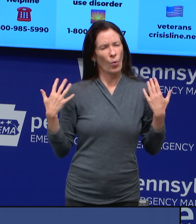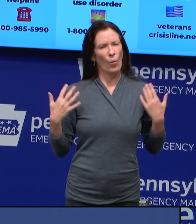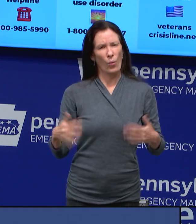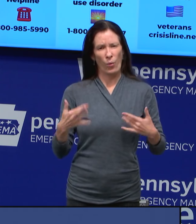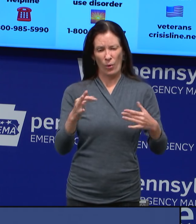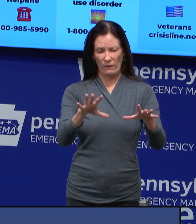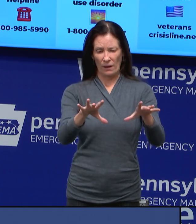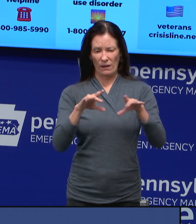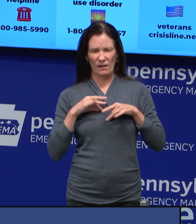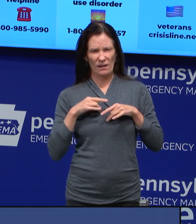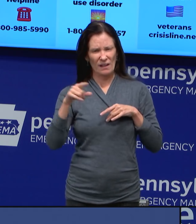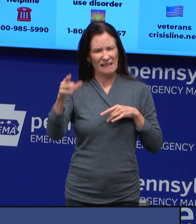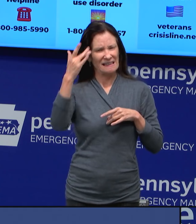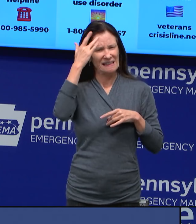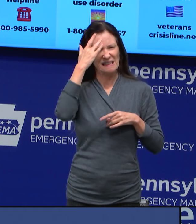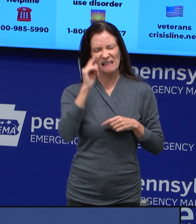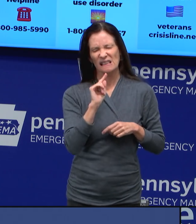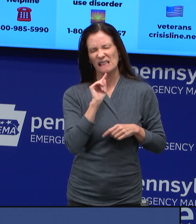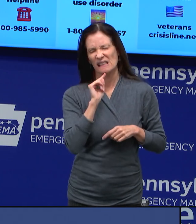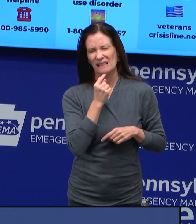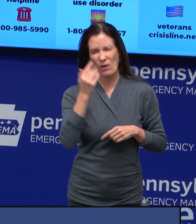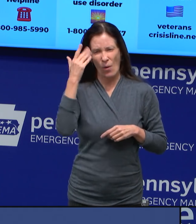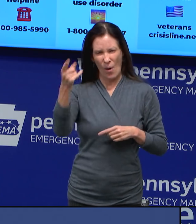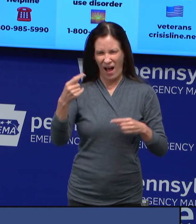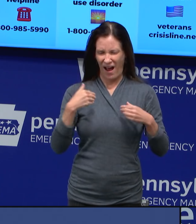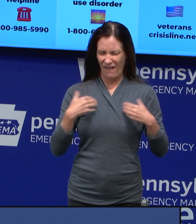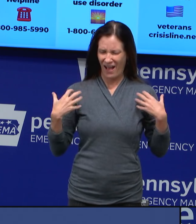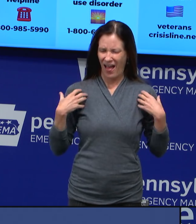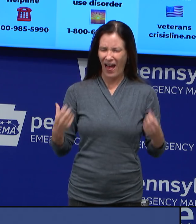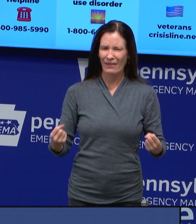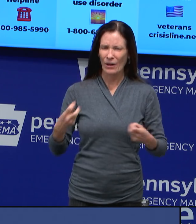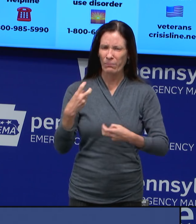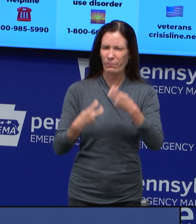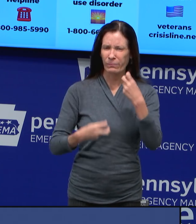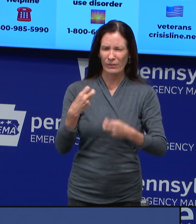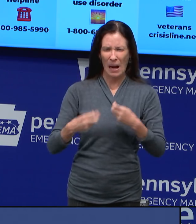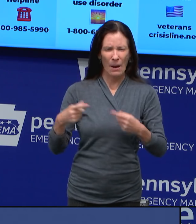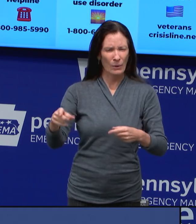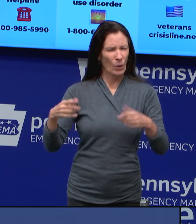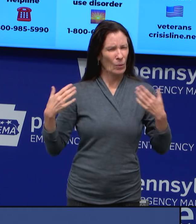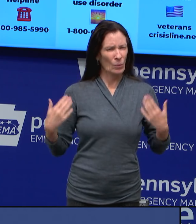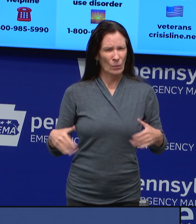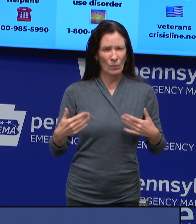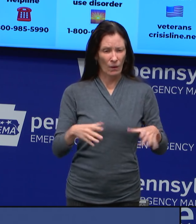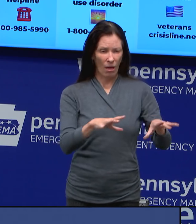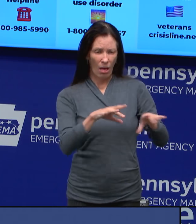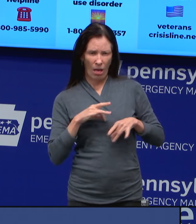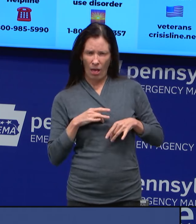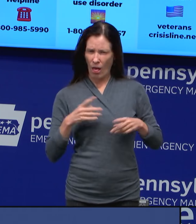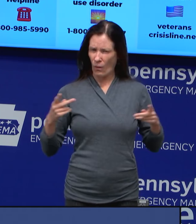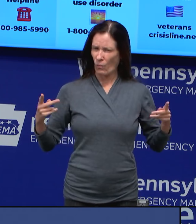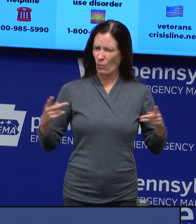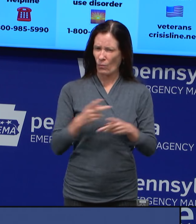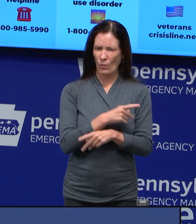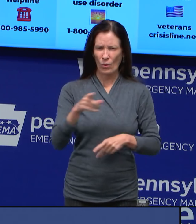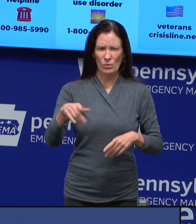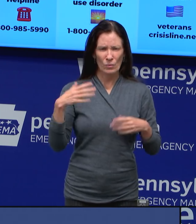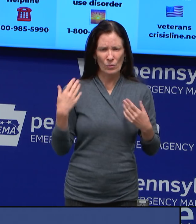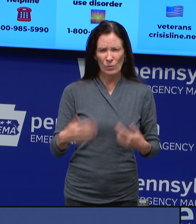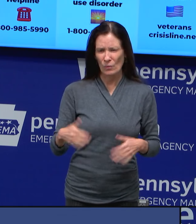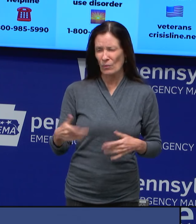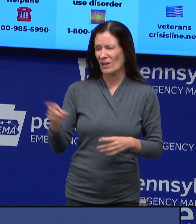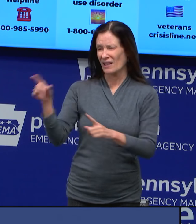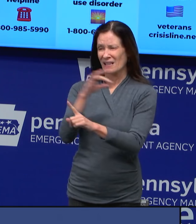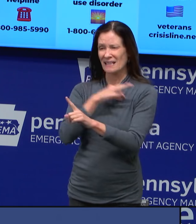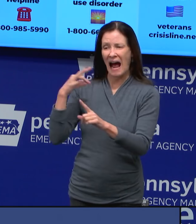other comorbidities, and it puts them at severe risk, as well as the very brave and courageous staff that are working in those facilities.